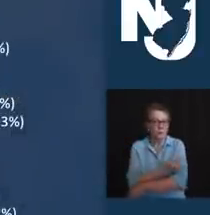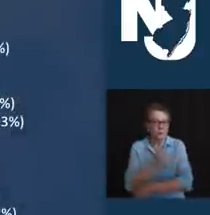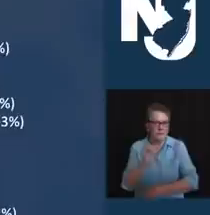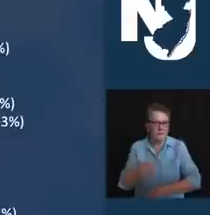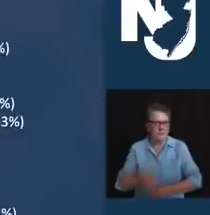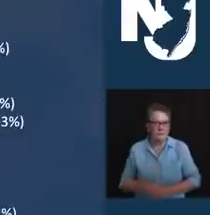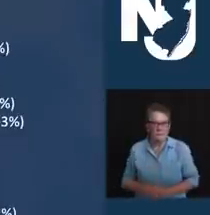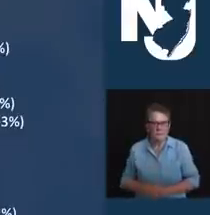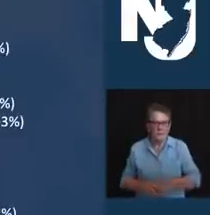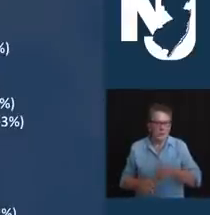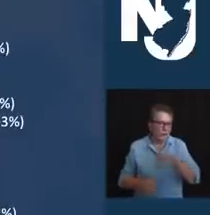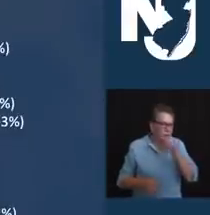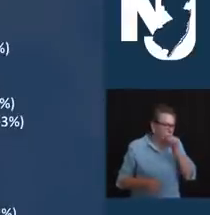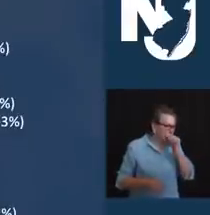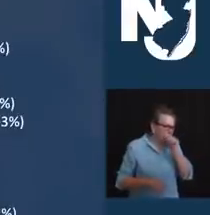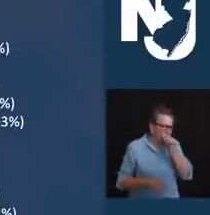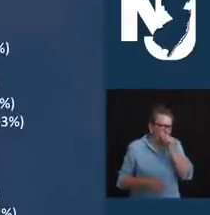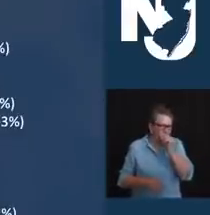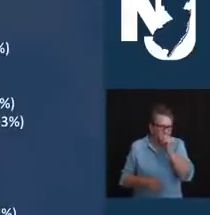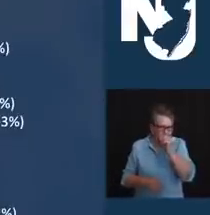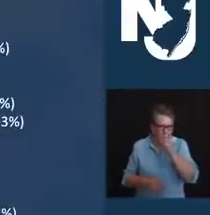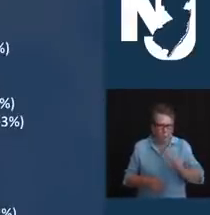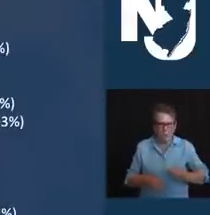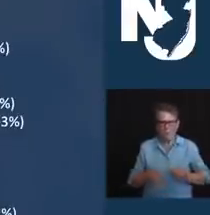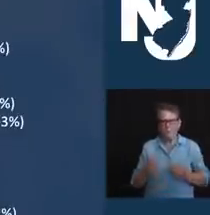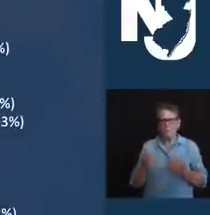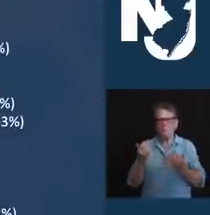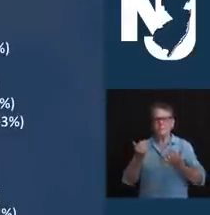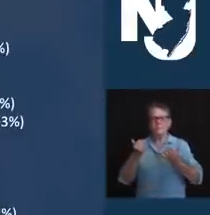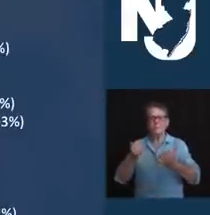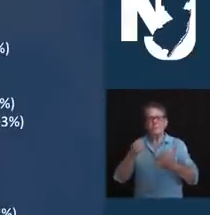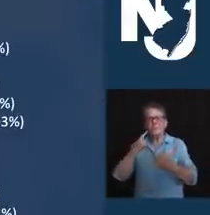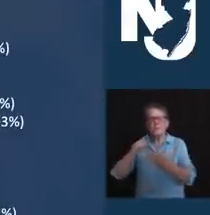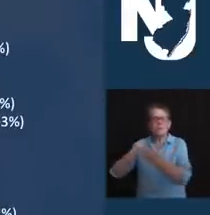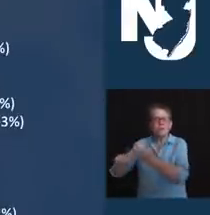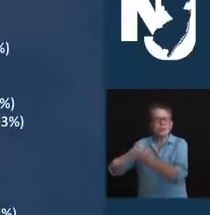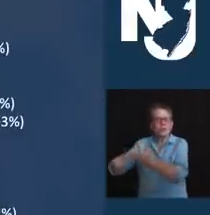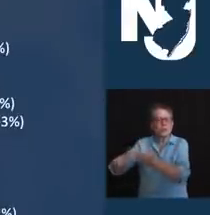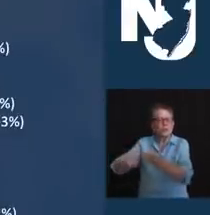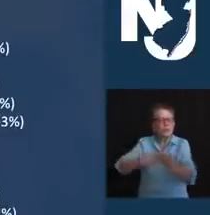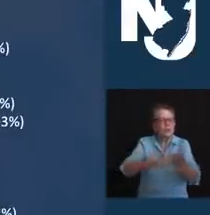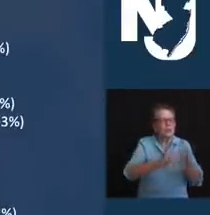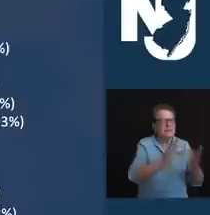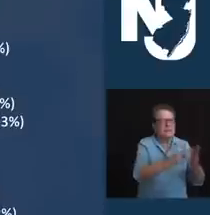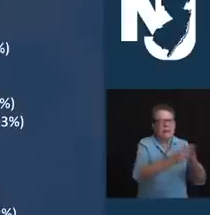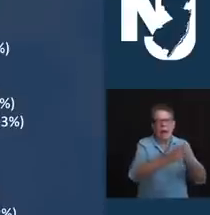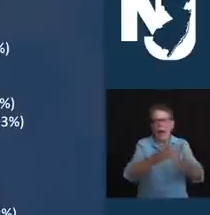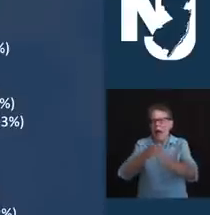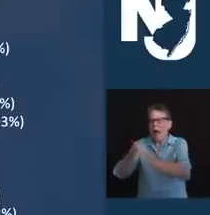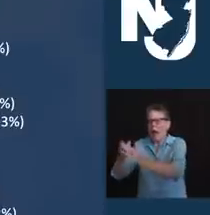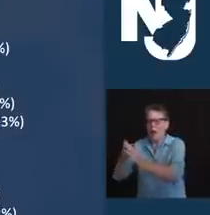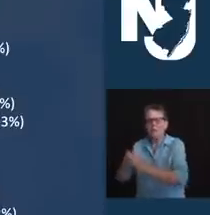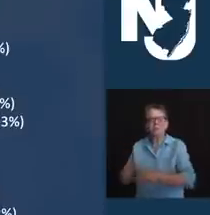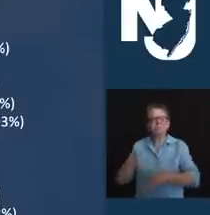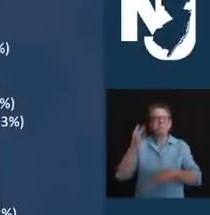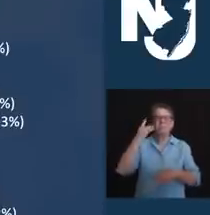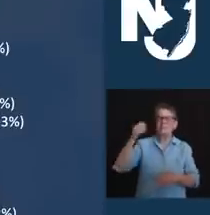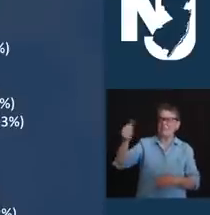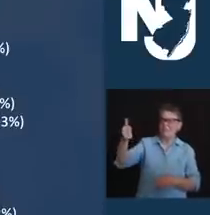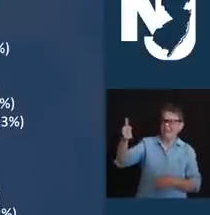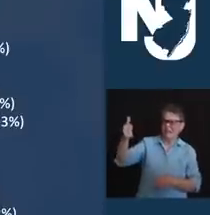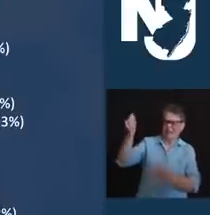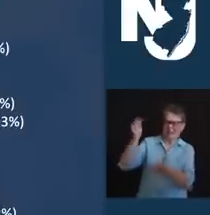areas of our state where vaccinations were lagging would pick up. Bless you. Today, we still have 20 municipalities across the